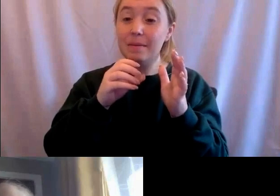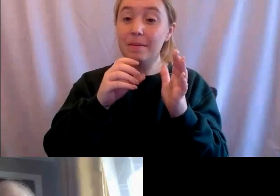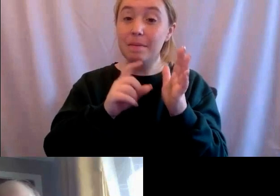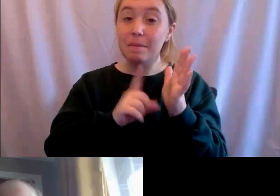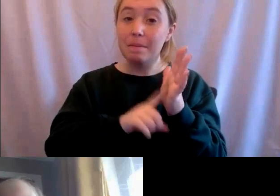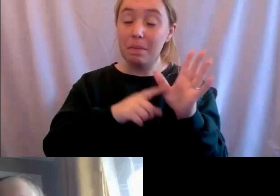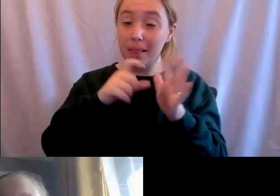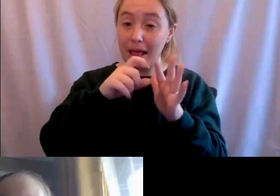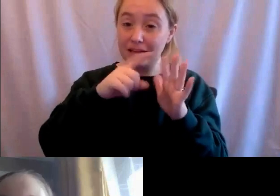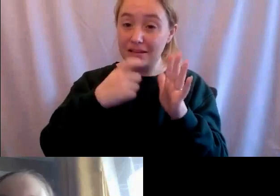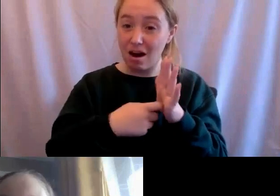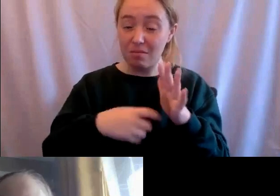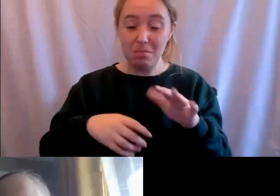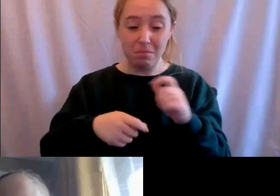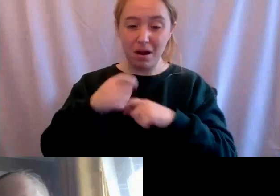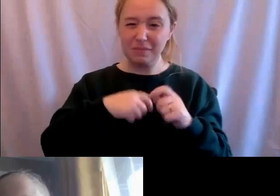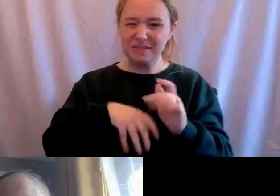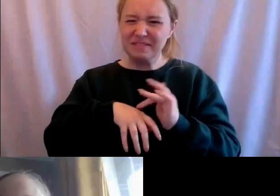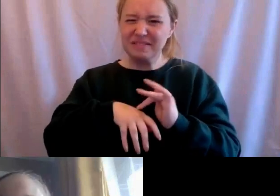better when they've stopped smoking.